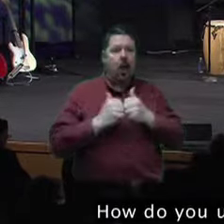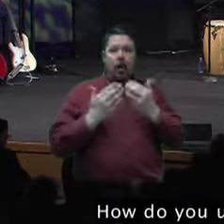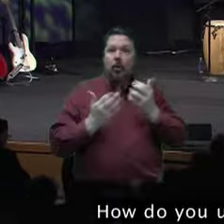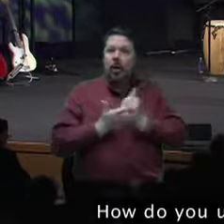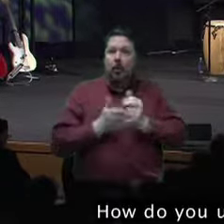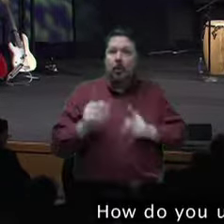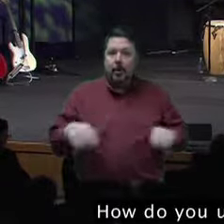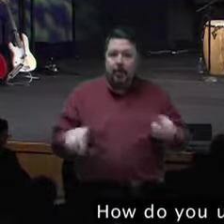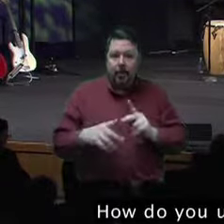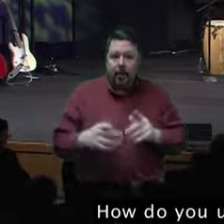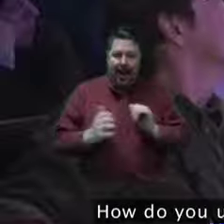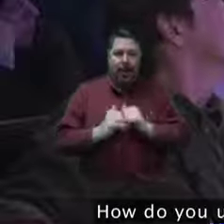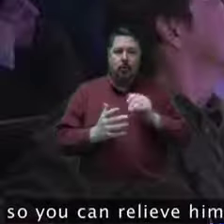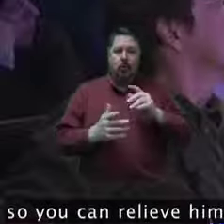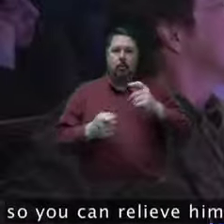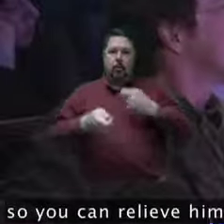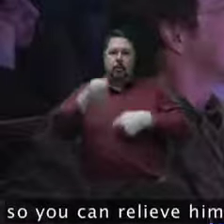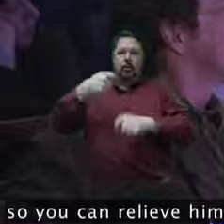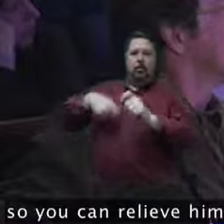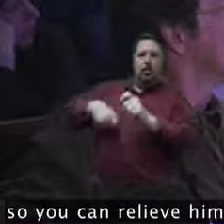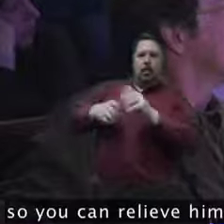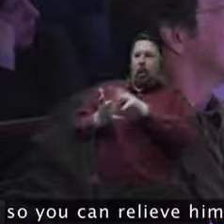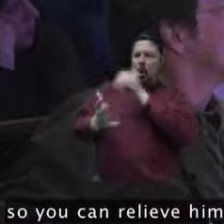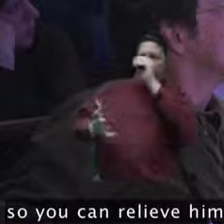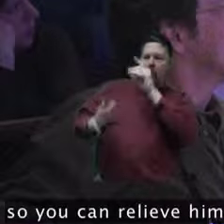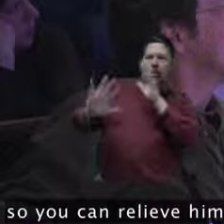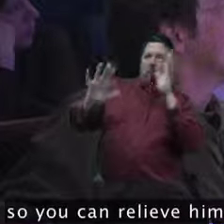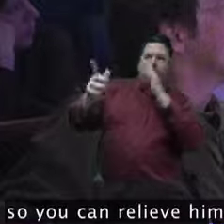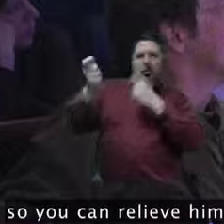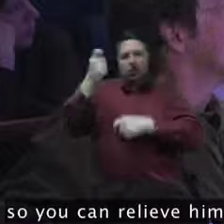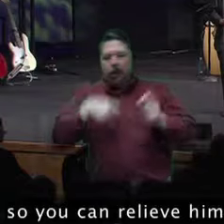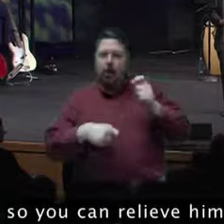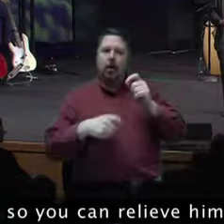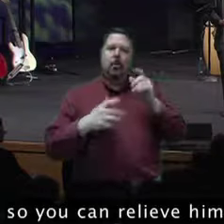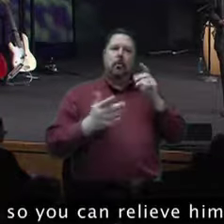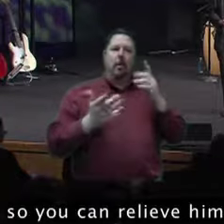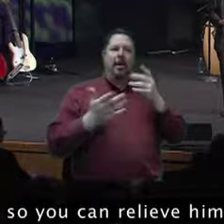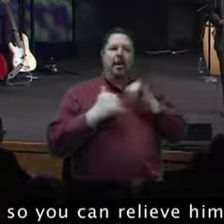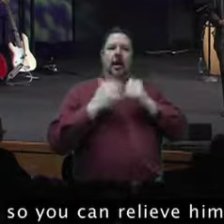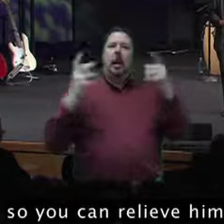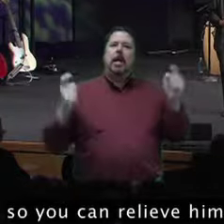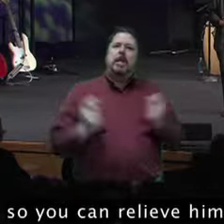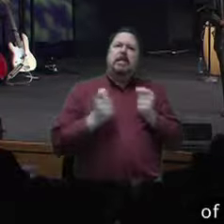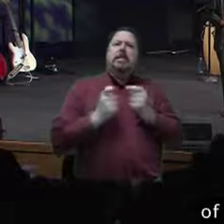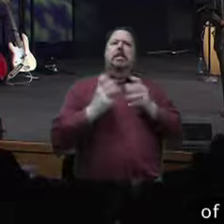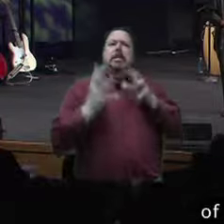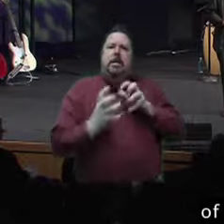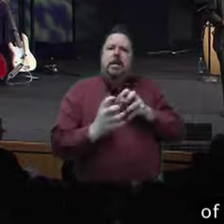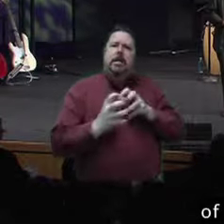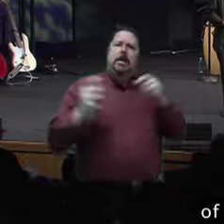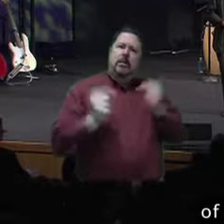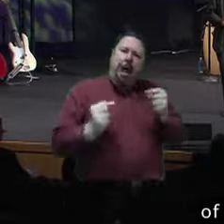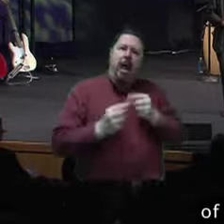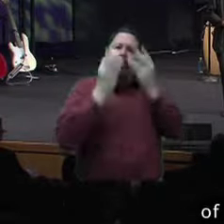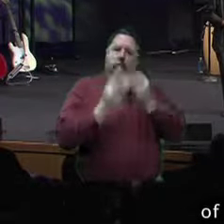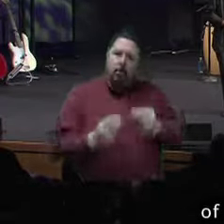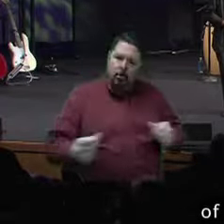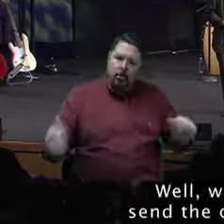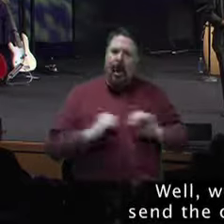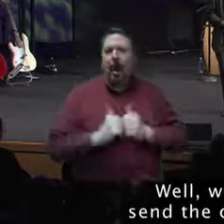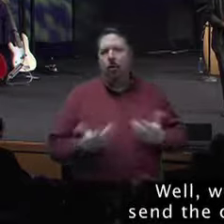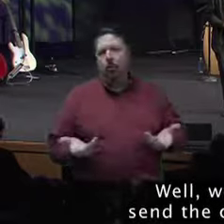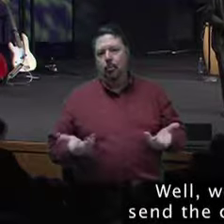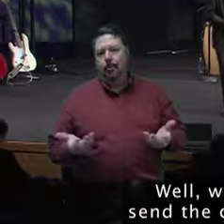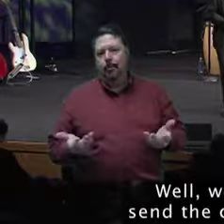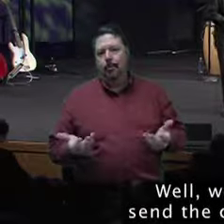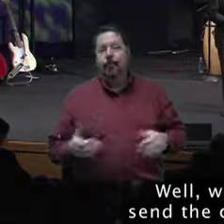these patients? How do you unlearn the learned paralysis, so you can relieve him of this excruciating clenching spasm of the phantom